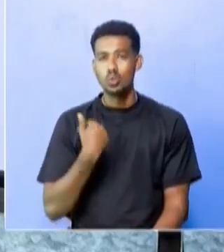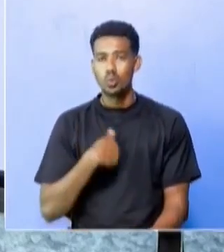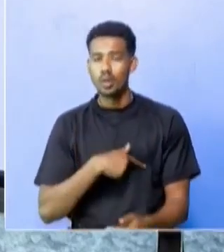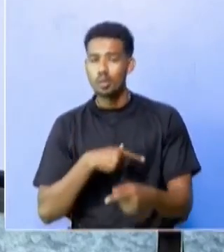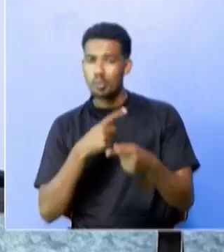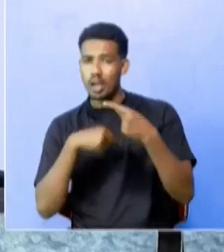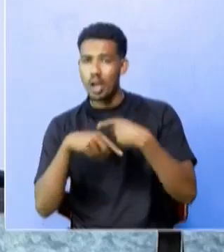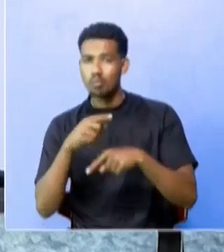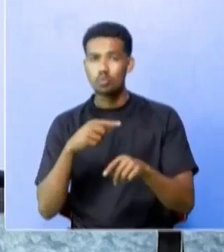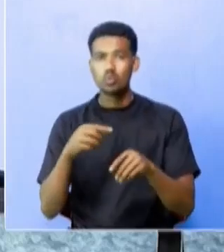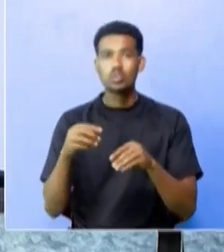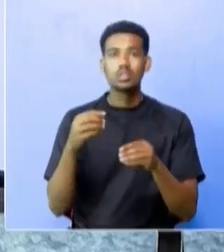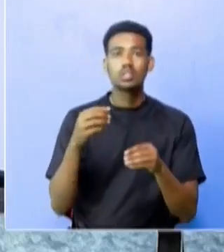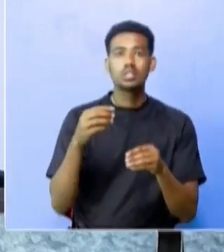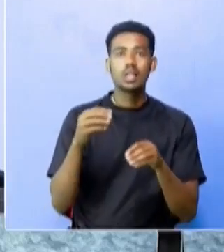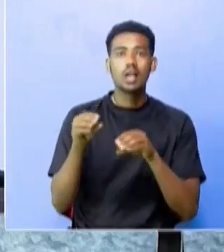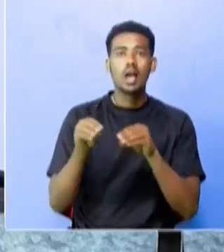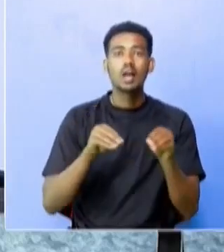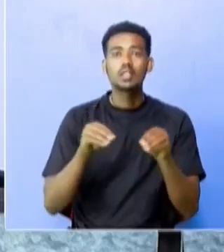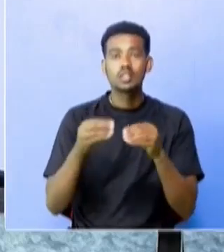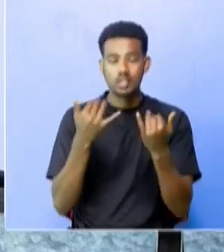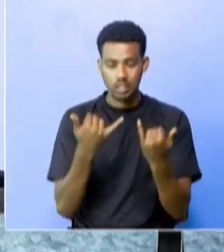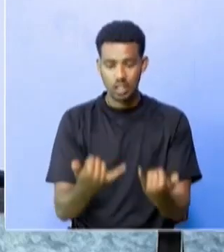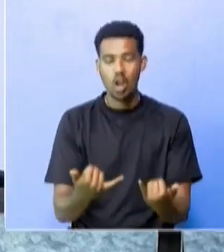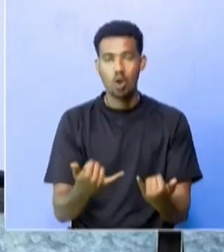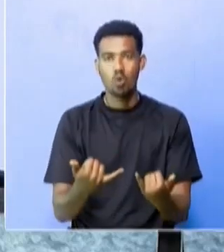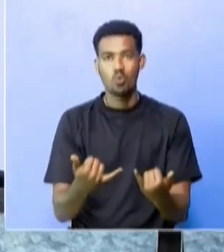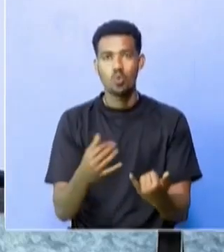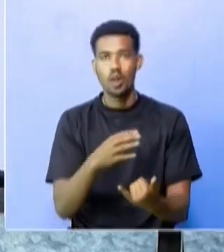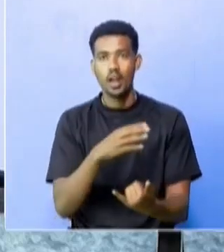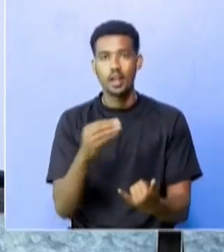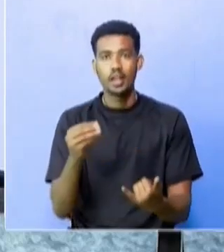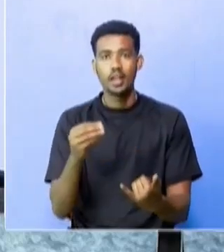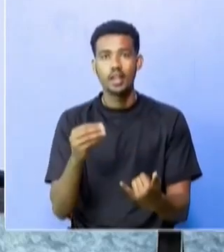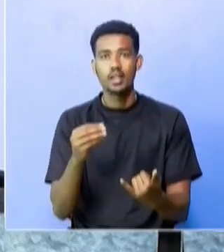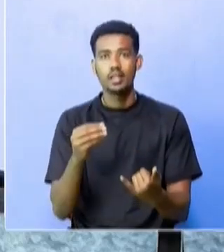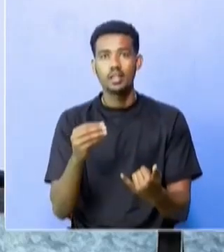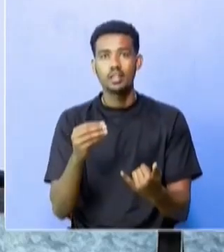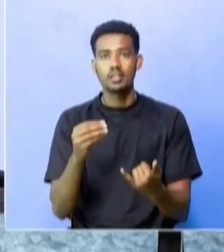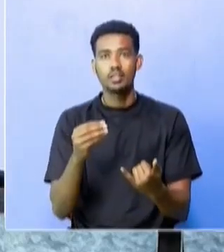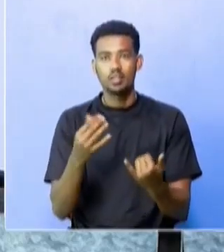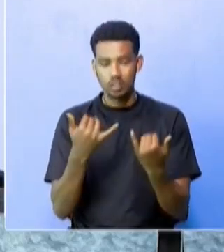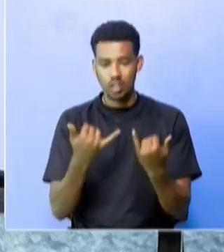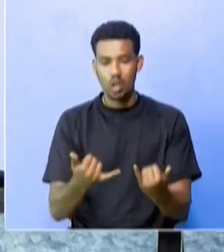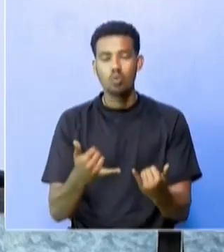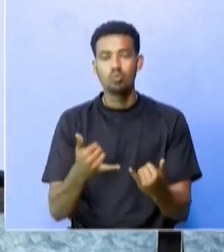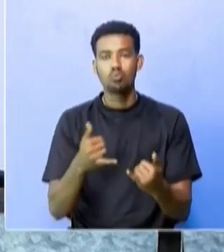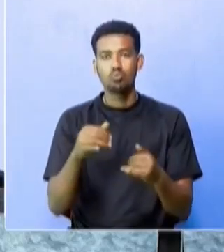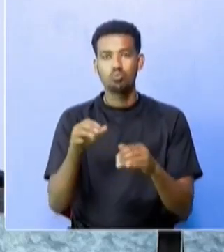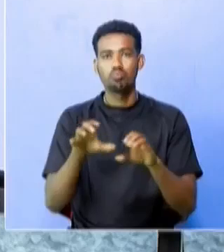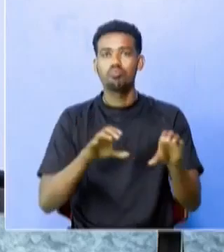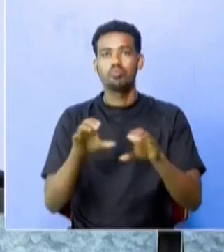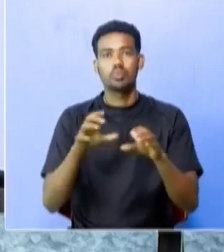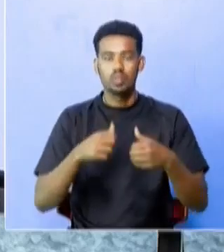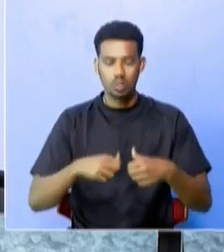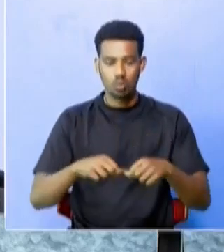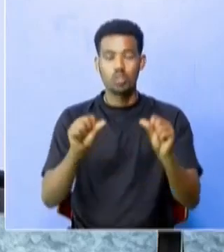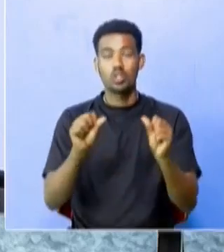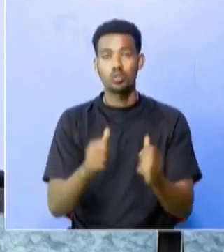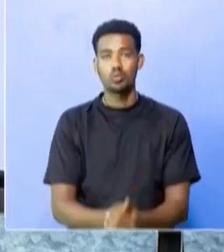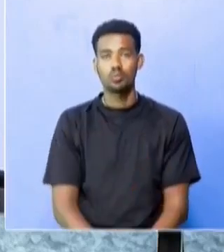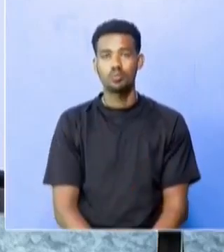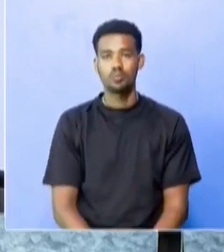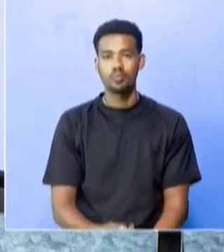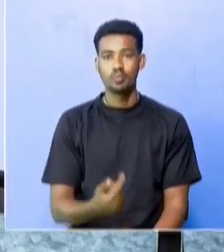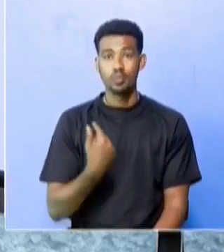the action is right now and also close to right now. So when we come through here, when we